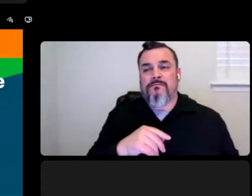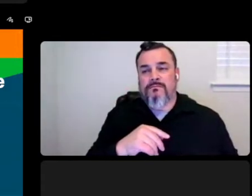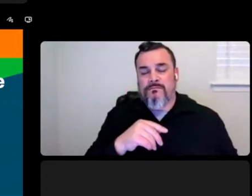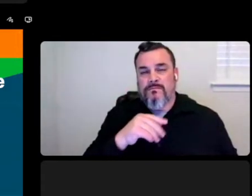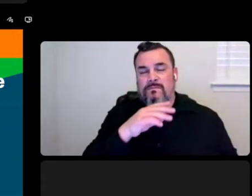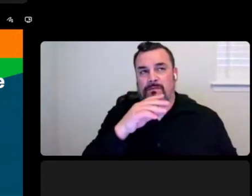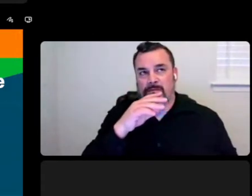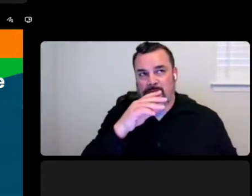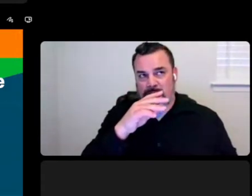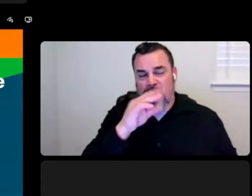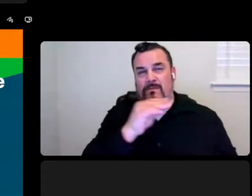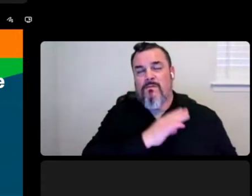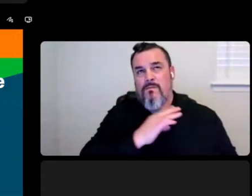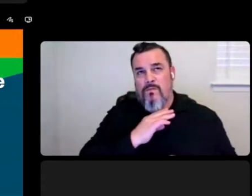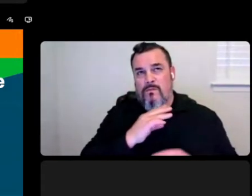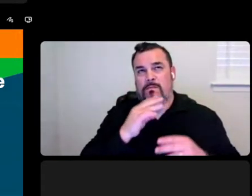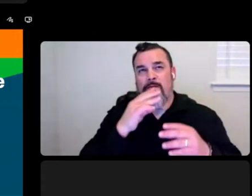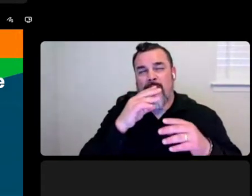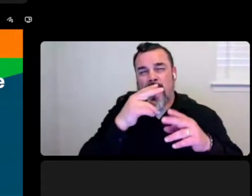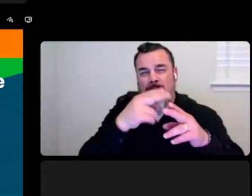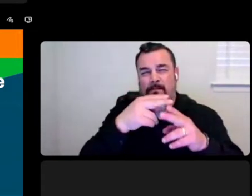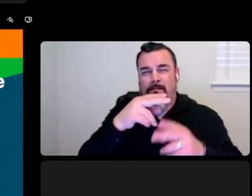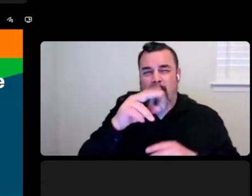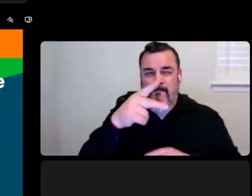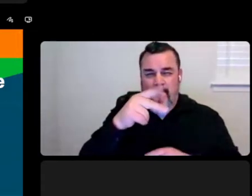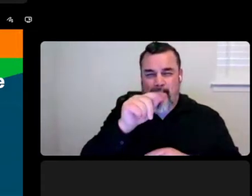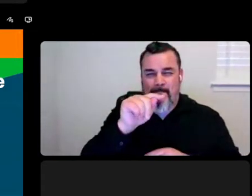lady, a board member by the name of Pat Nix,